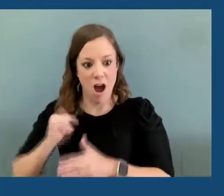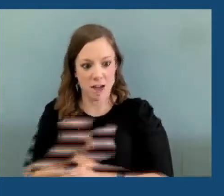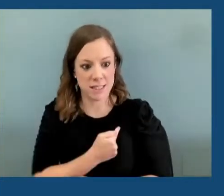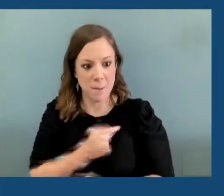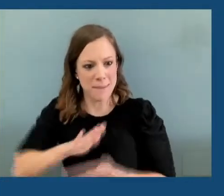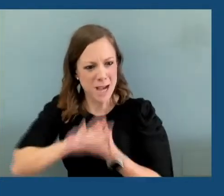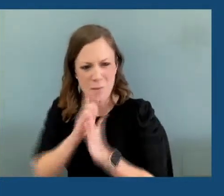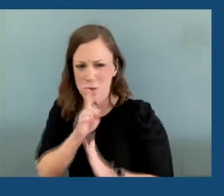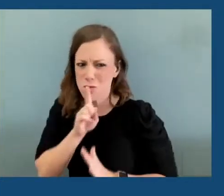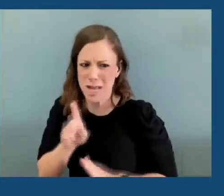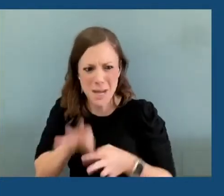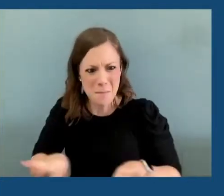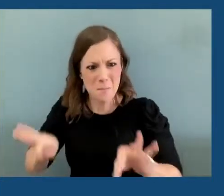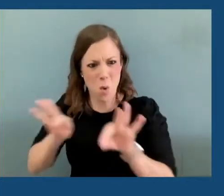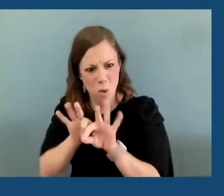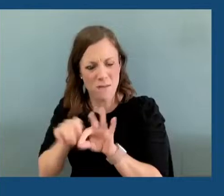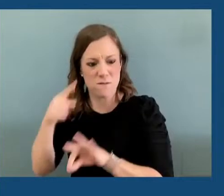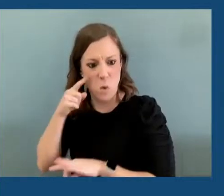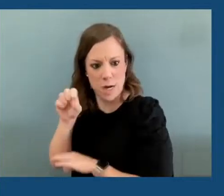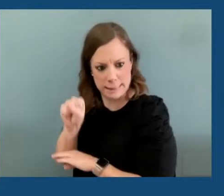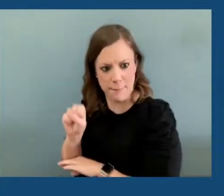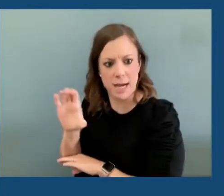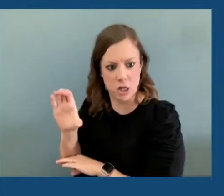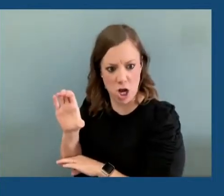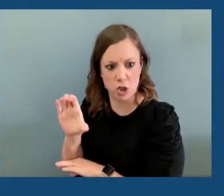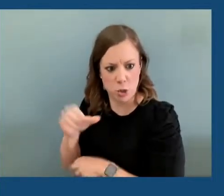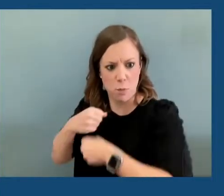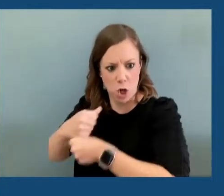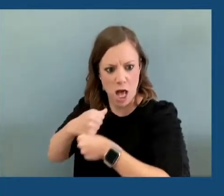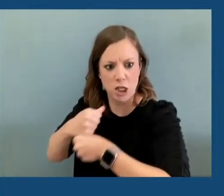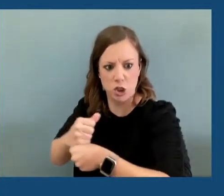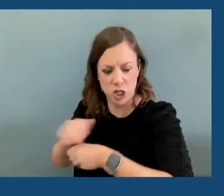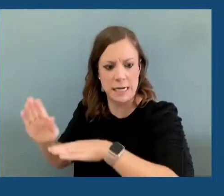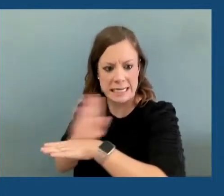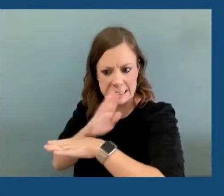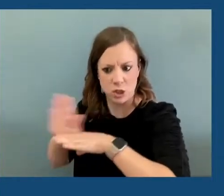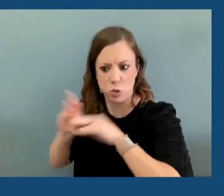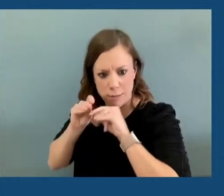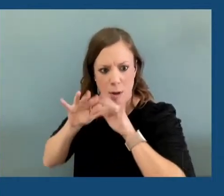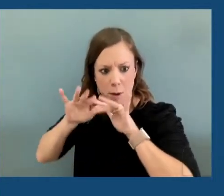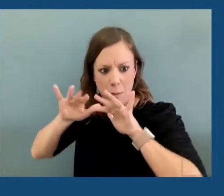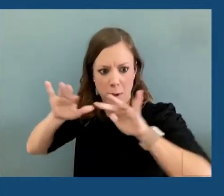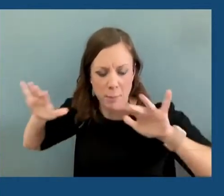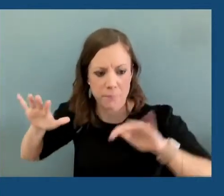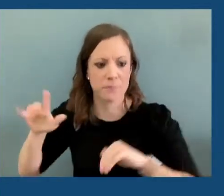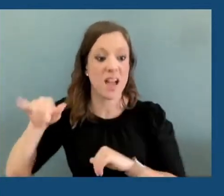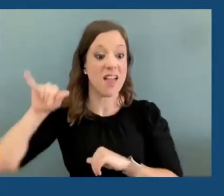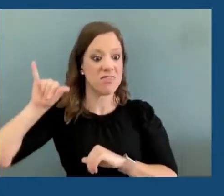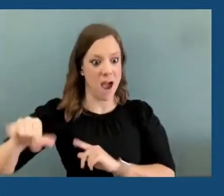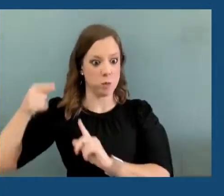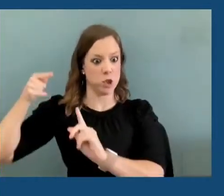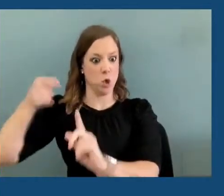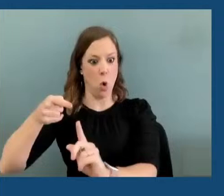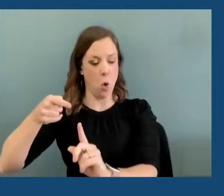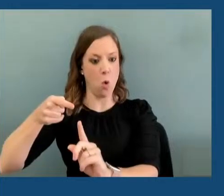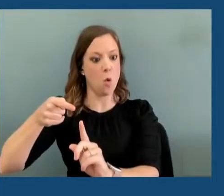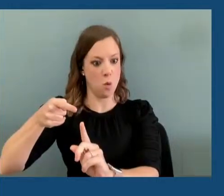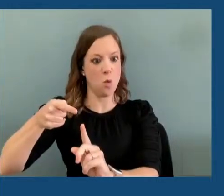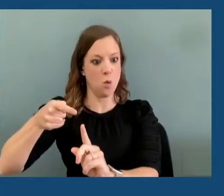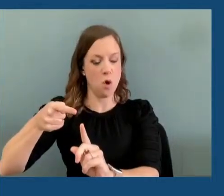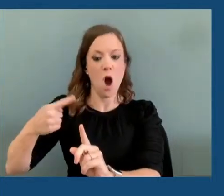semiconductor industry. I know that that is the goal, and we certainly used it a lot as we were fighting over the